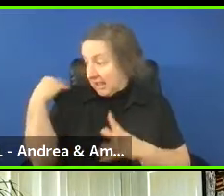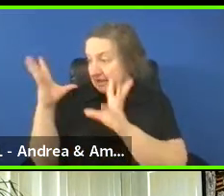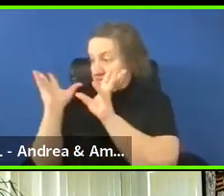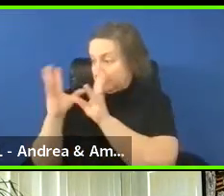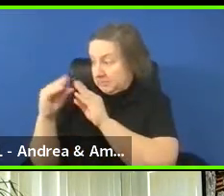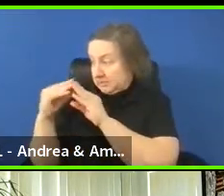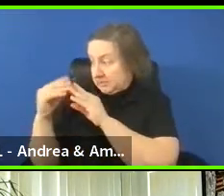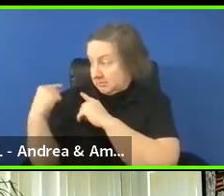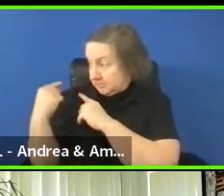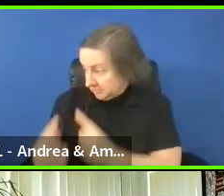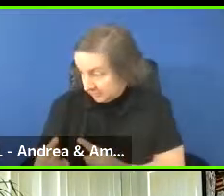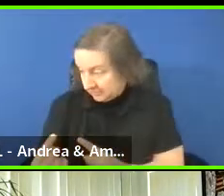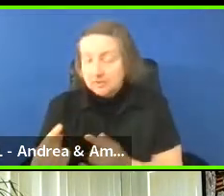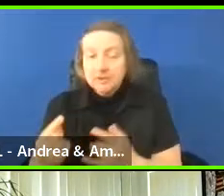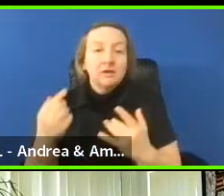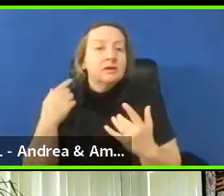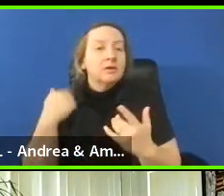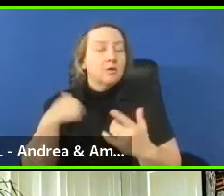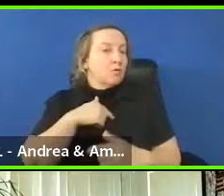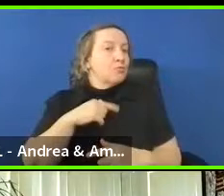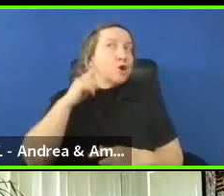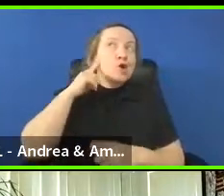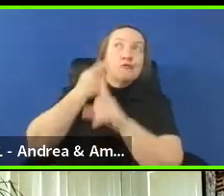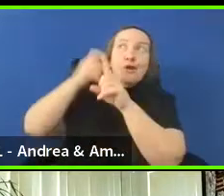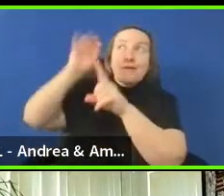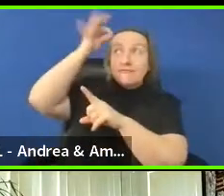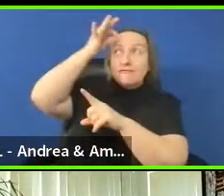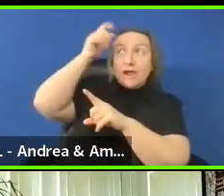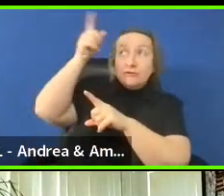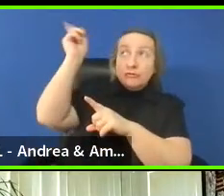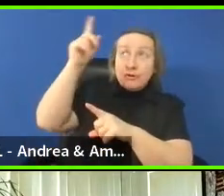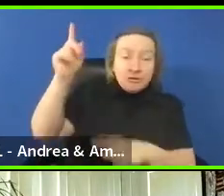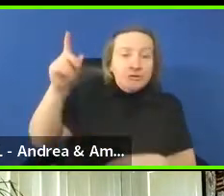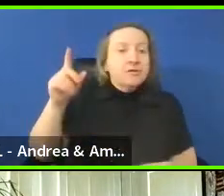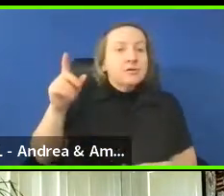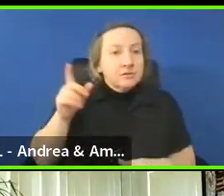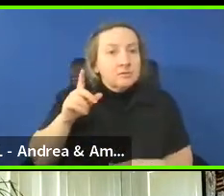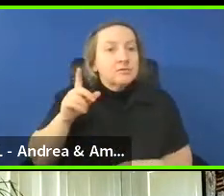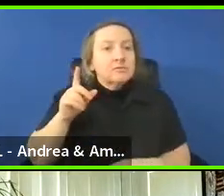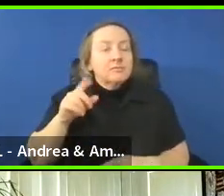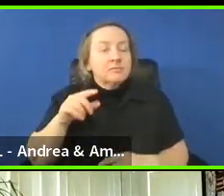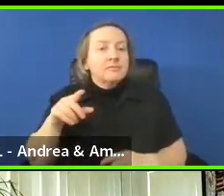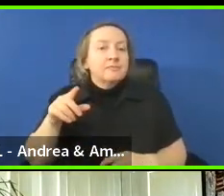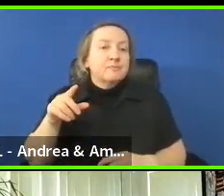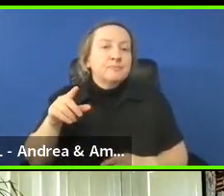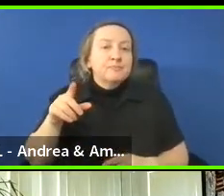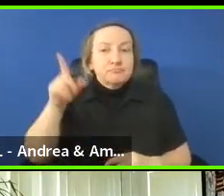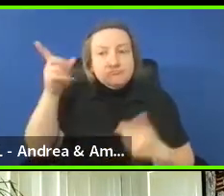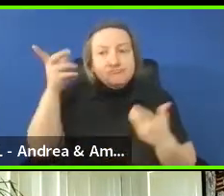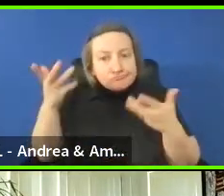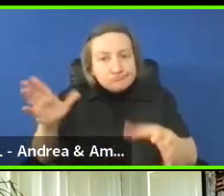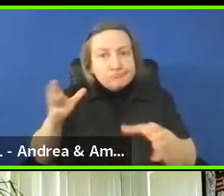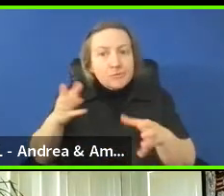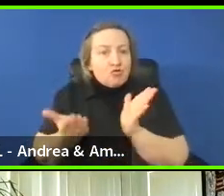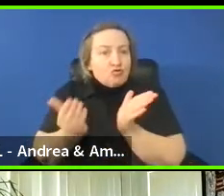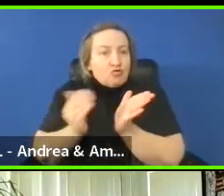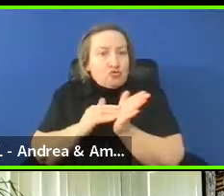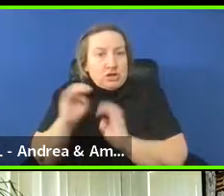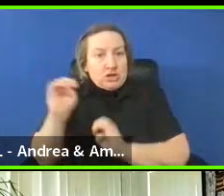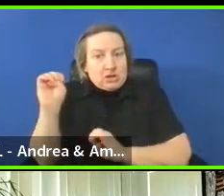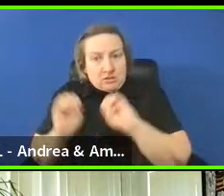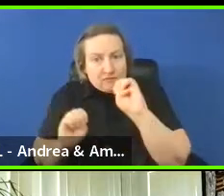we got word from our federal partners that they have done the